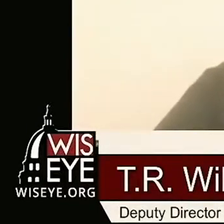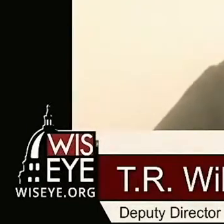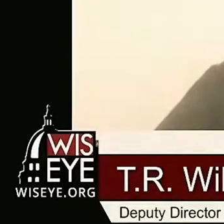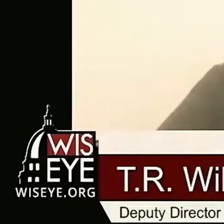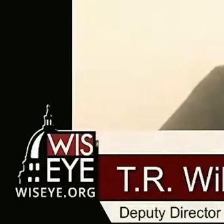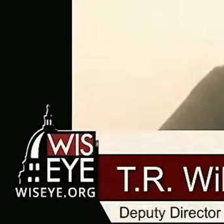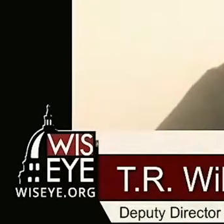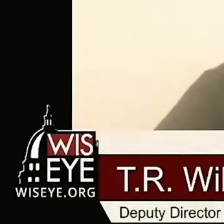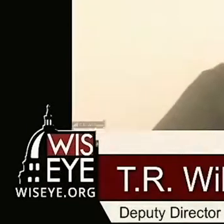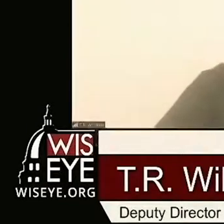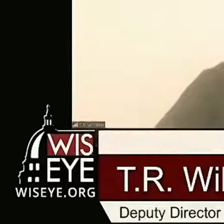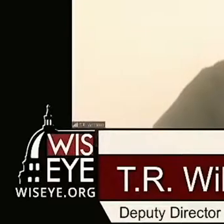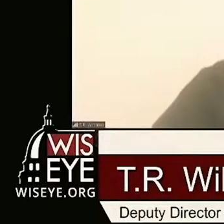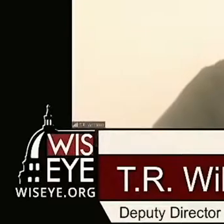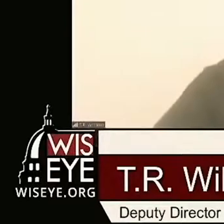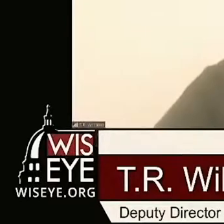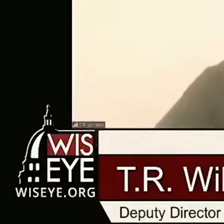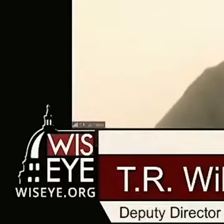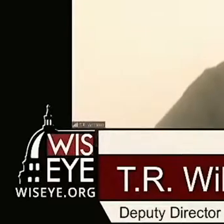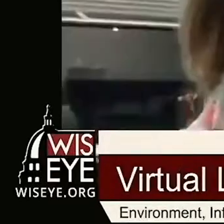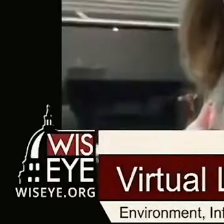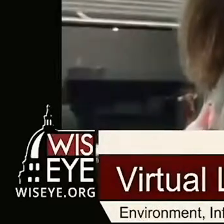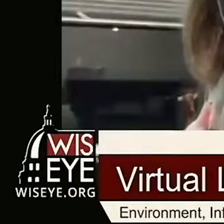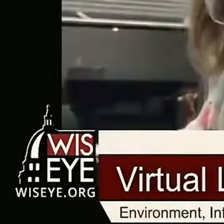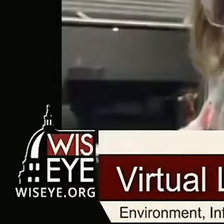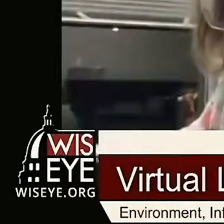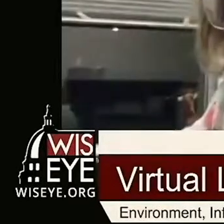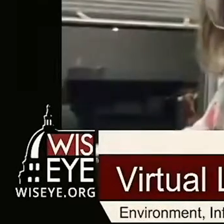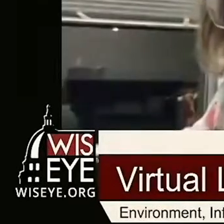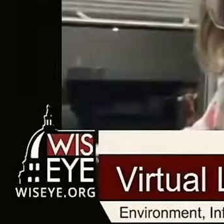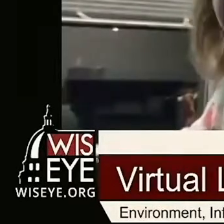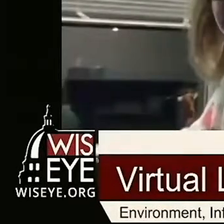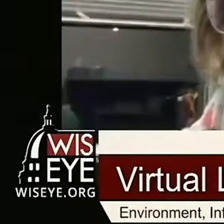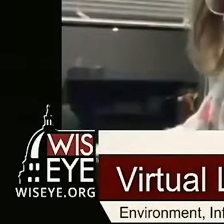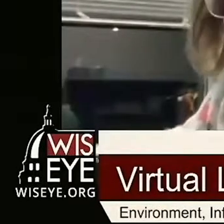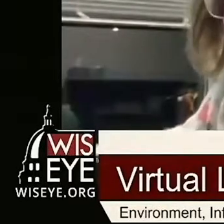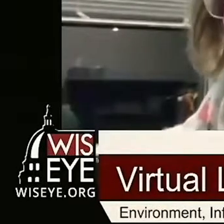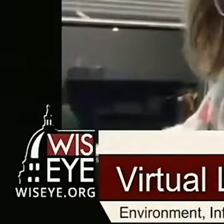to engage in a conversation is a really big deal. County's governments are